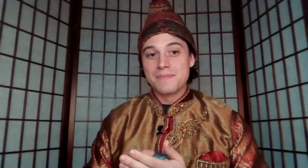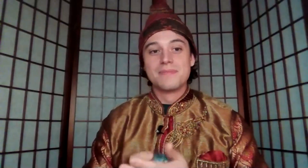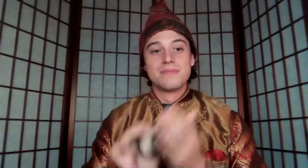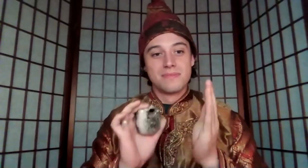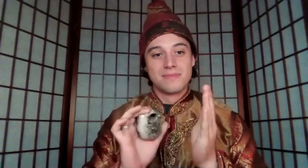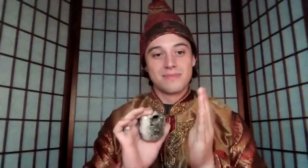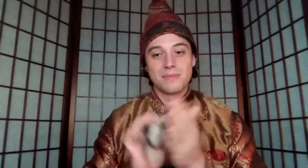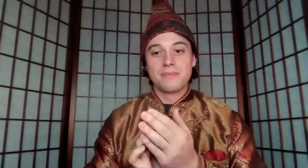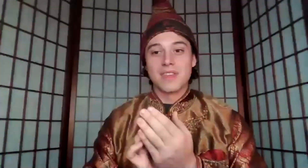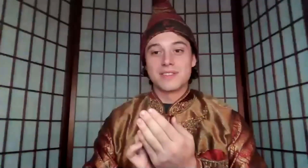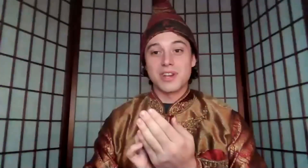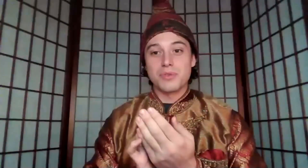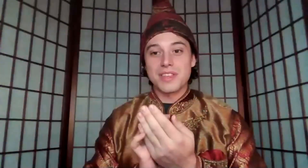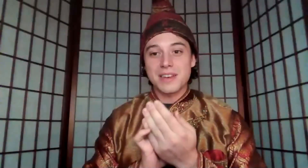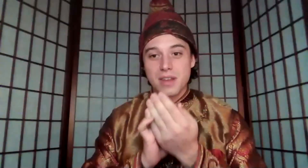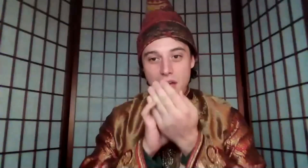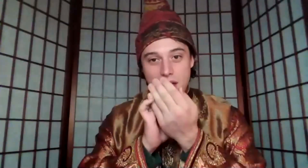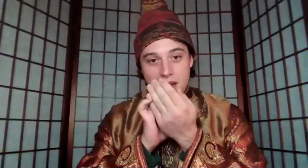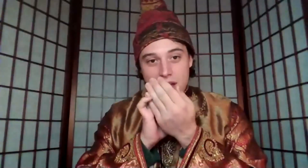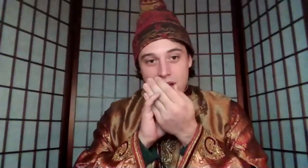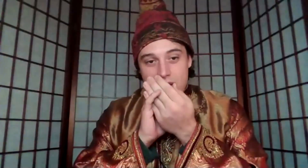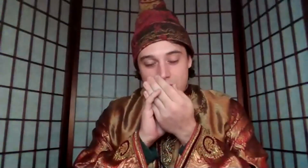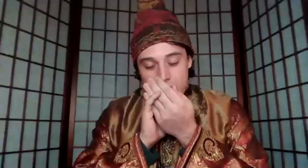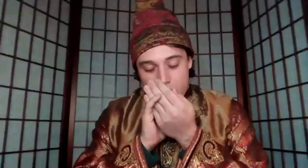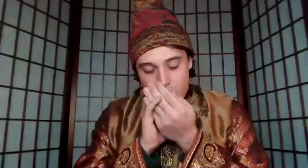ready, start breathing in.